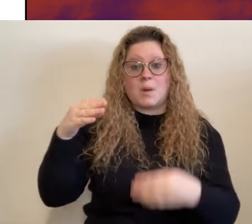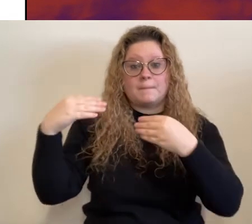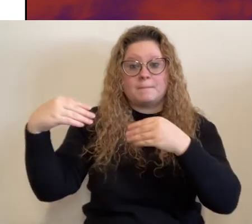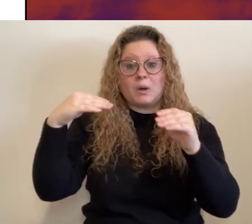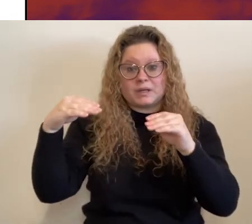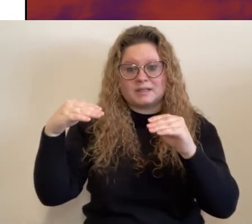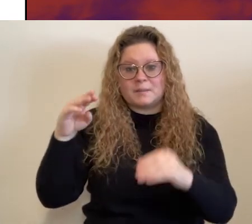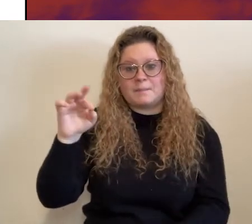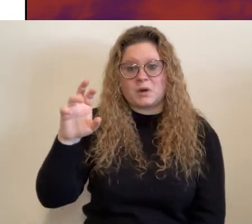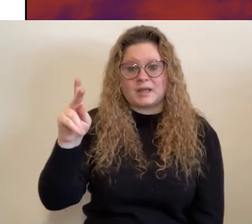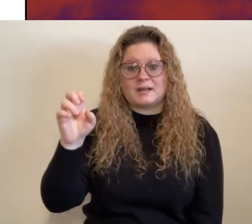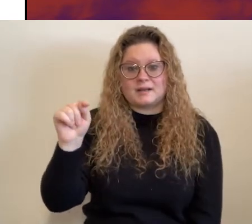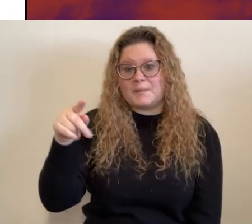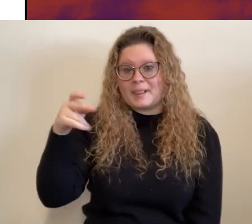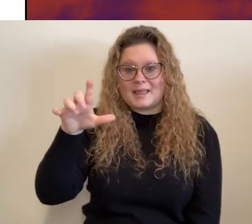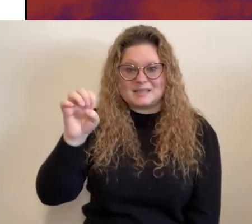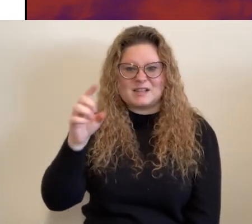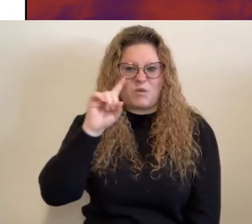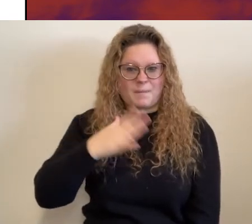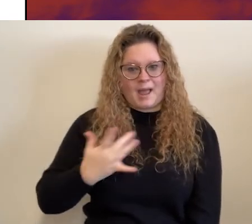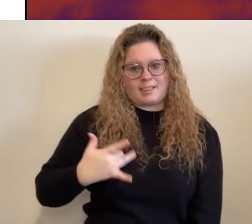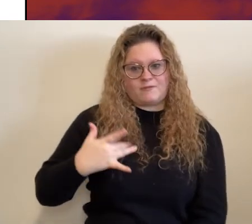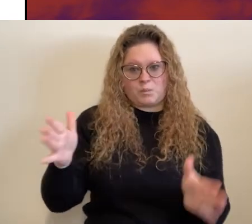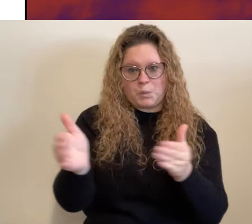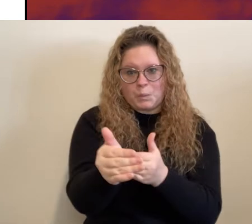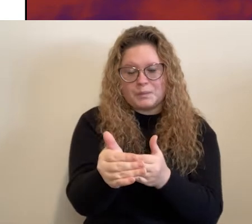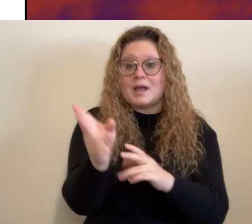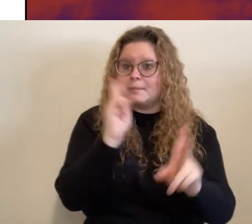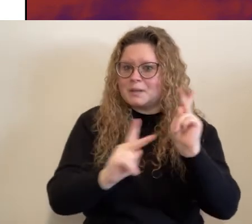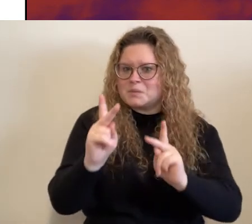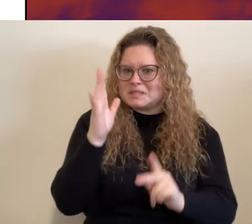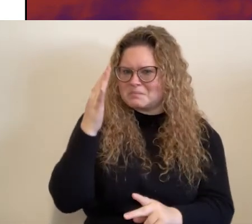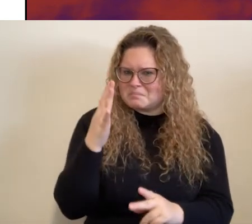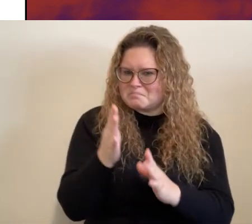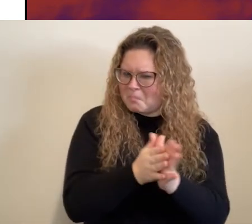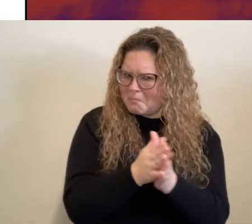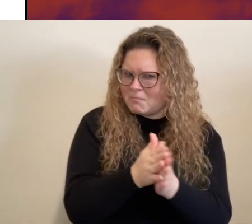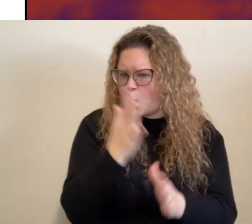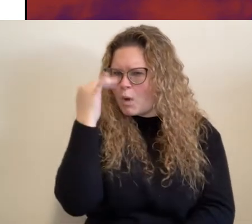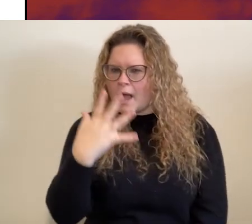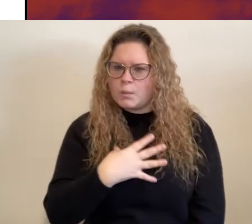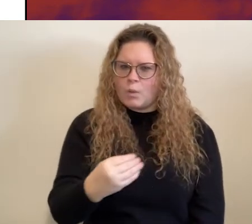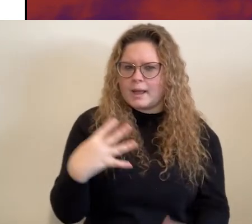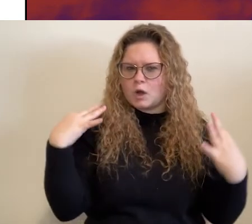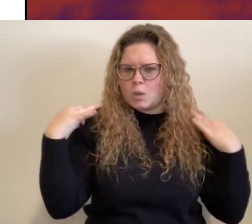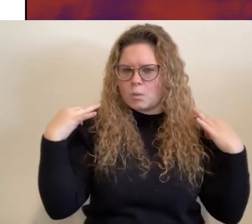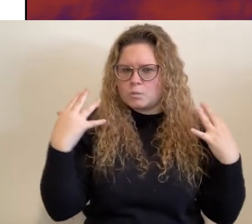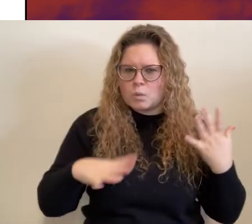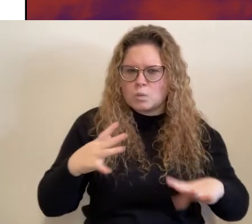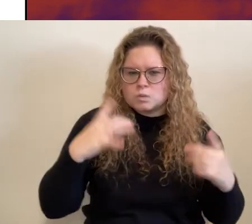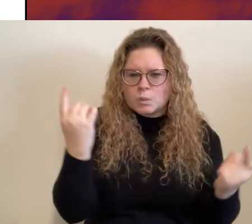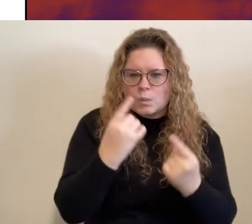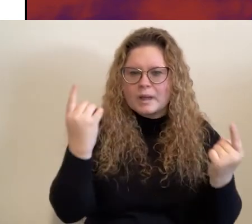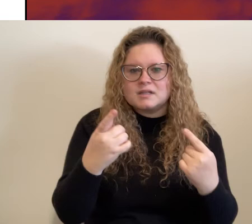room. And this is me doing people are really interested in all the white I wear. So I did a bunch of different white clothes that I wear in different outfits.